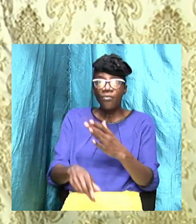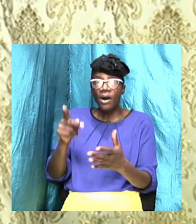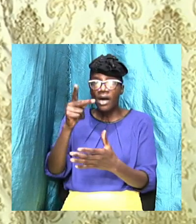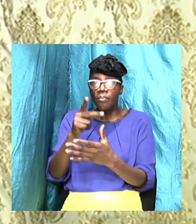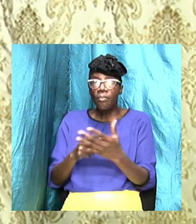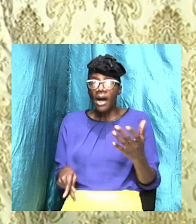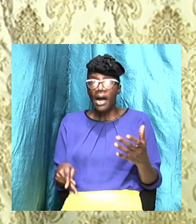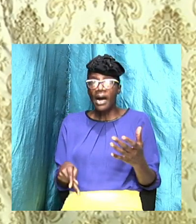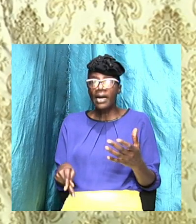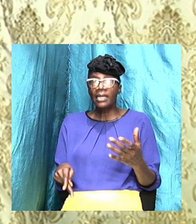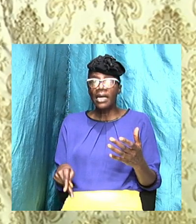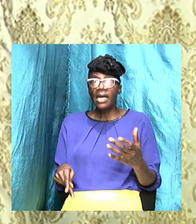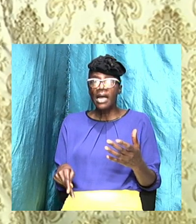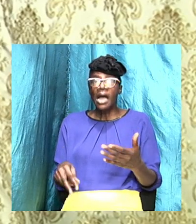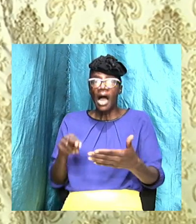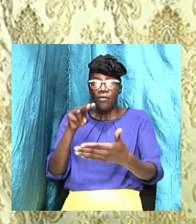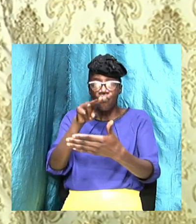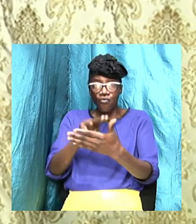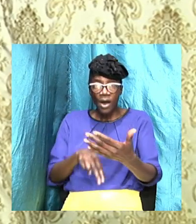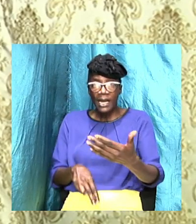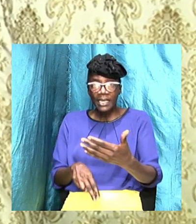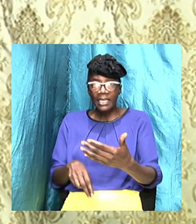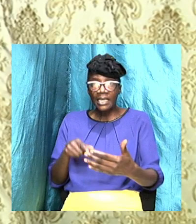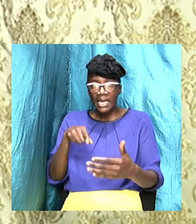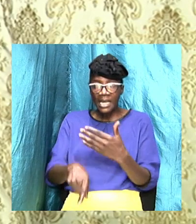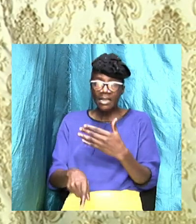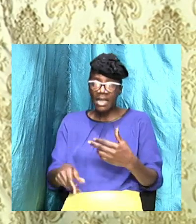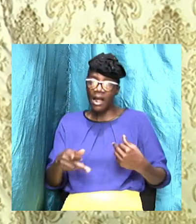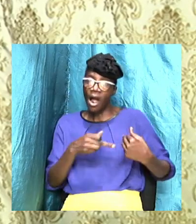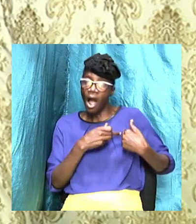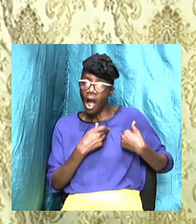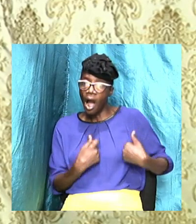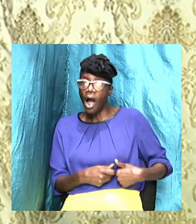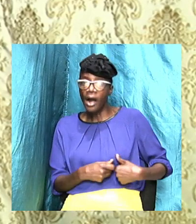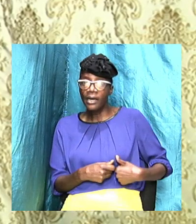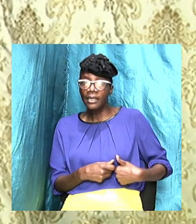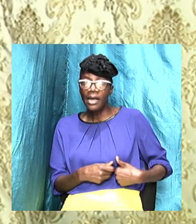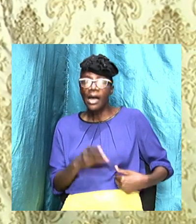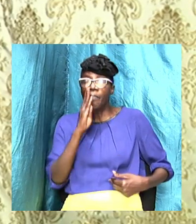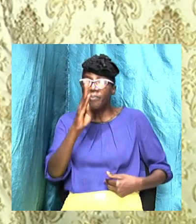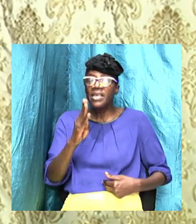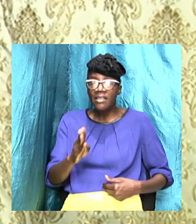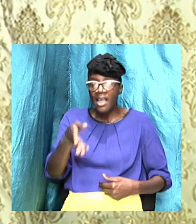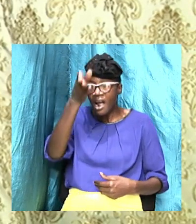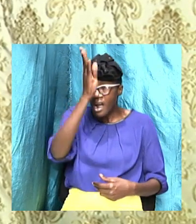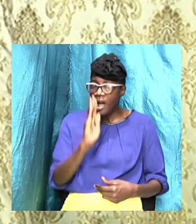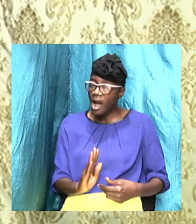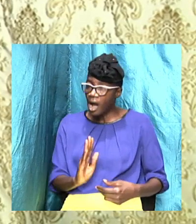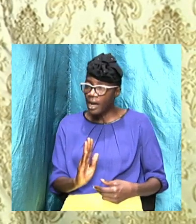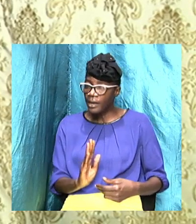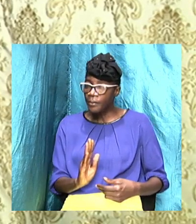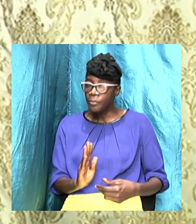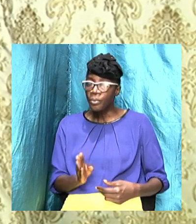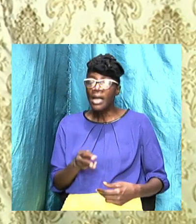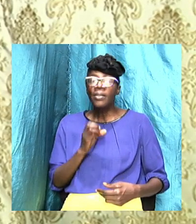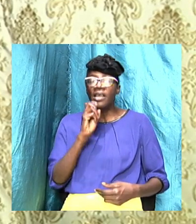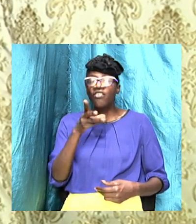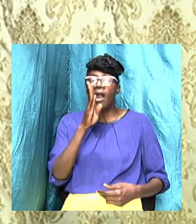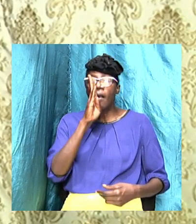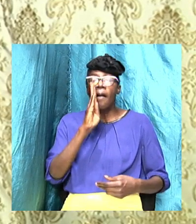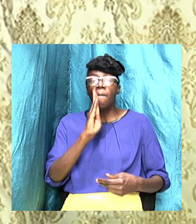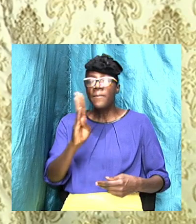and write it in their hearts, and will be their God, and they shall be my